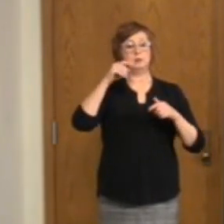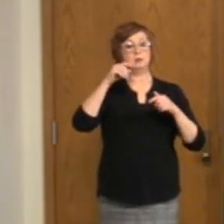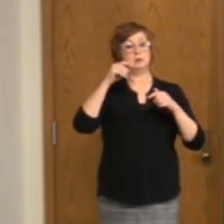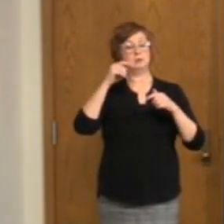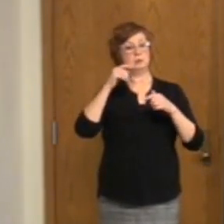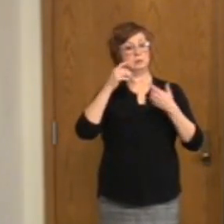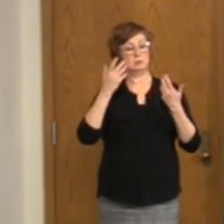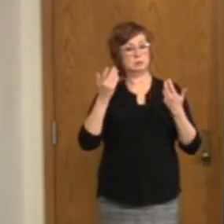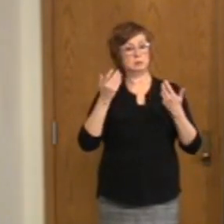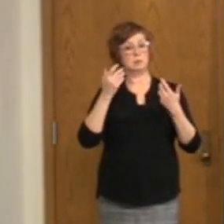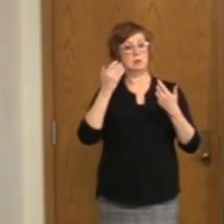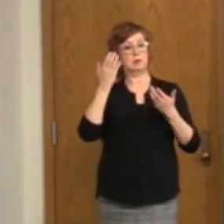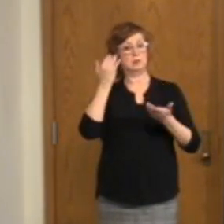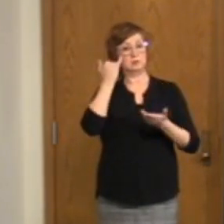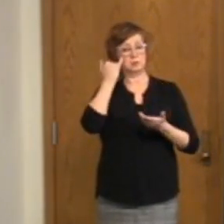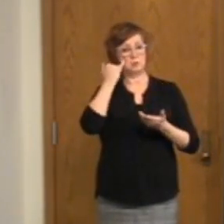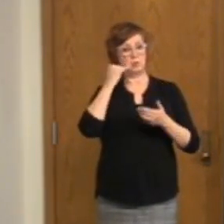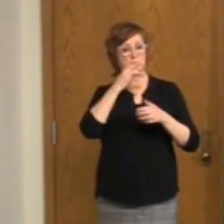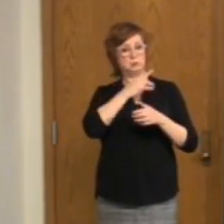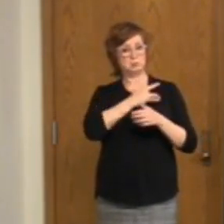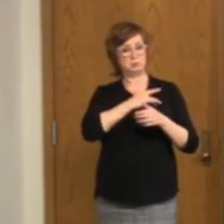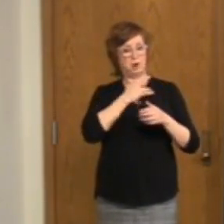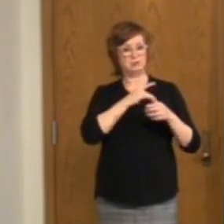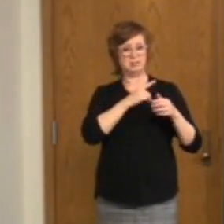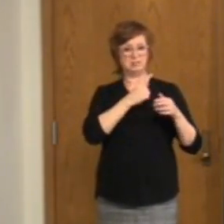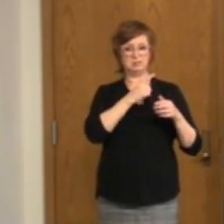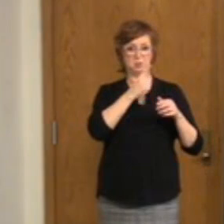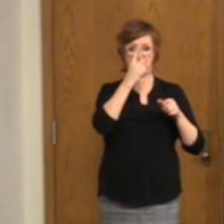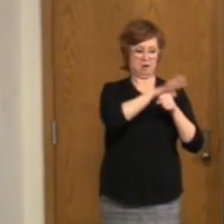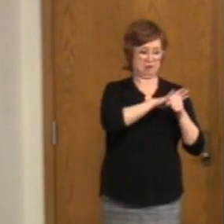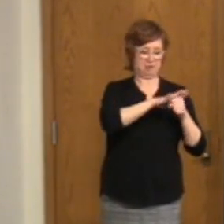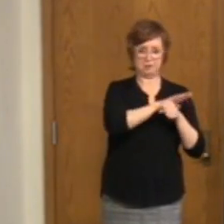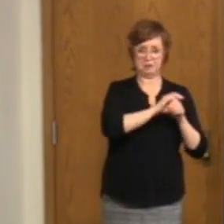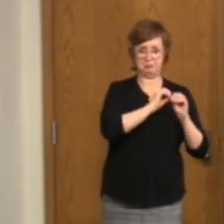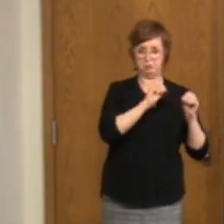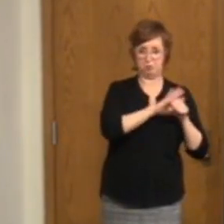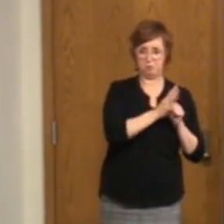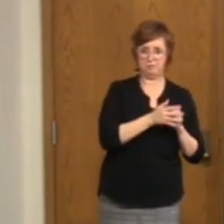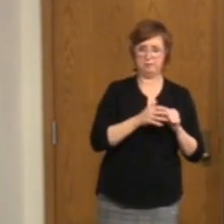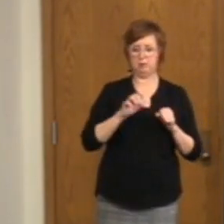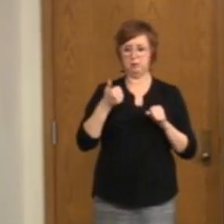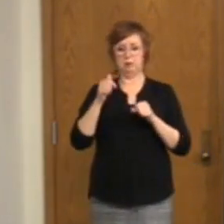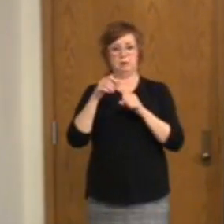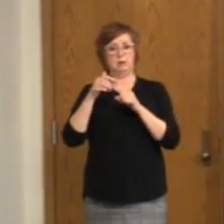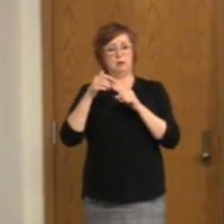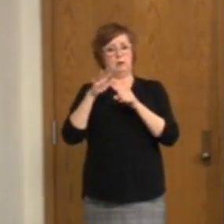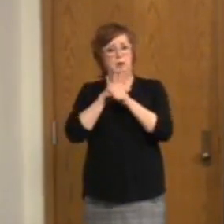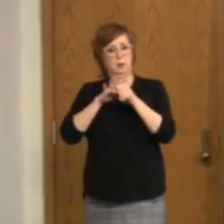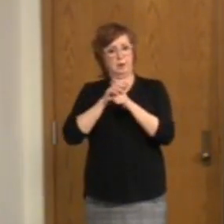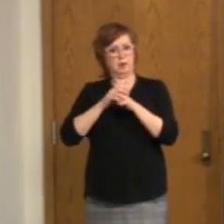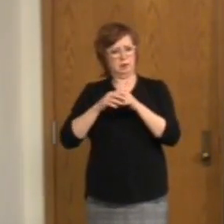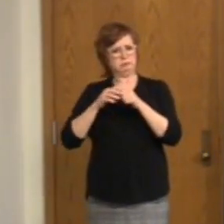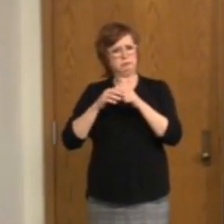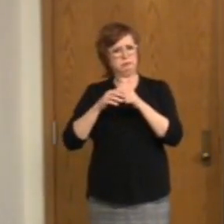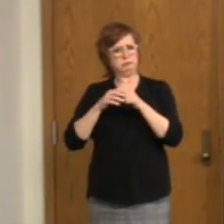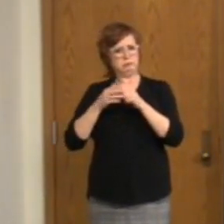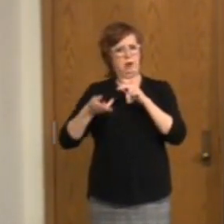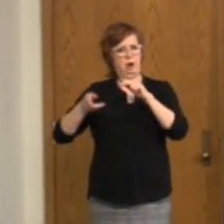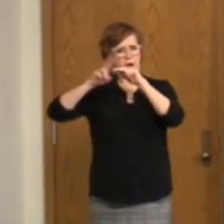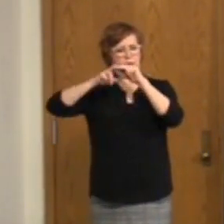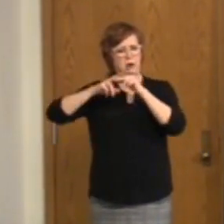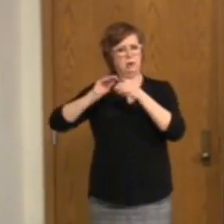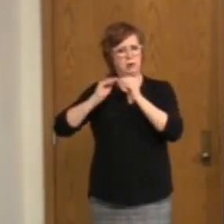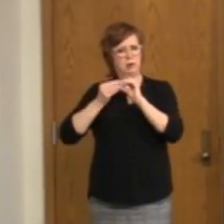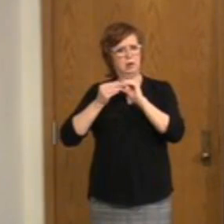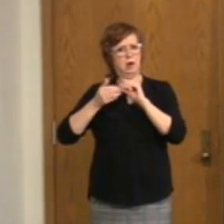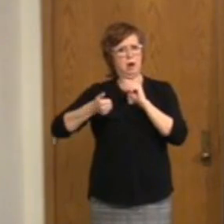are evidence of higher spread in one area, problem area, or if there is a relaxing of restrictions in certain areas?